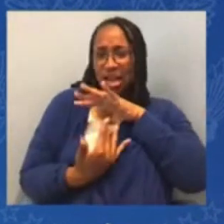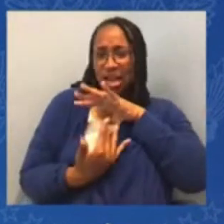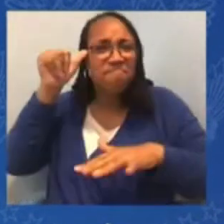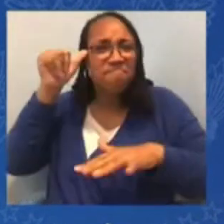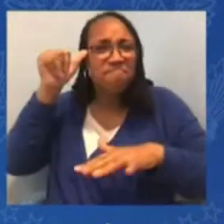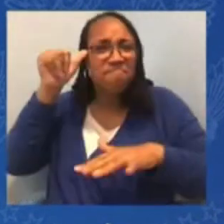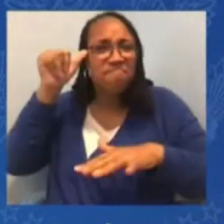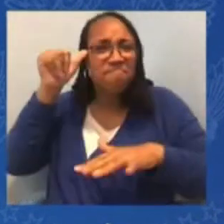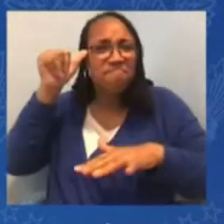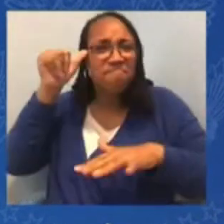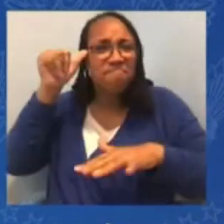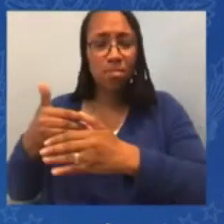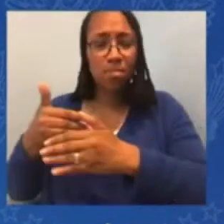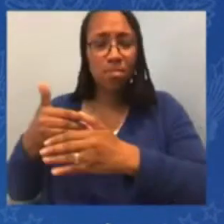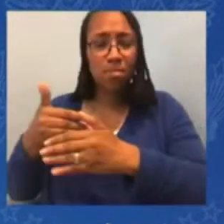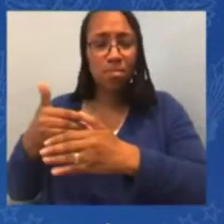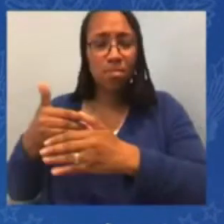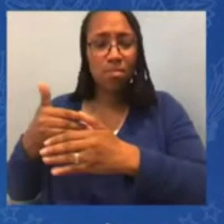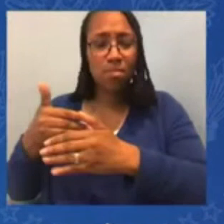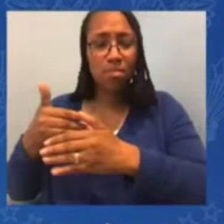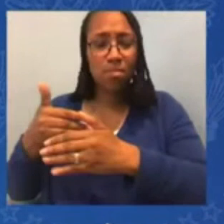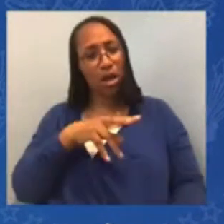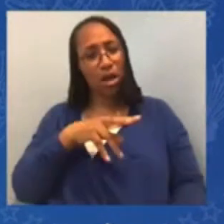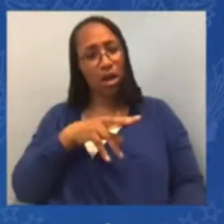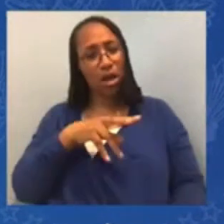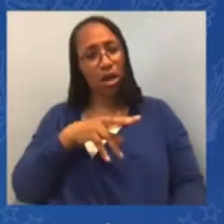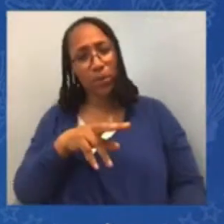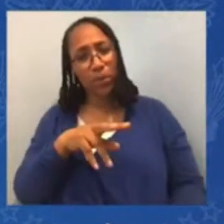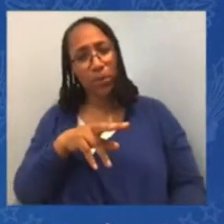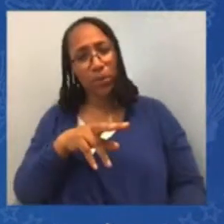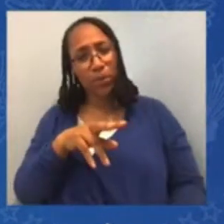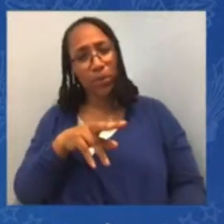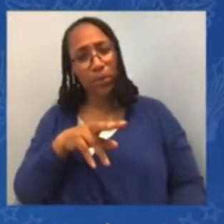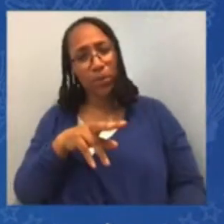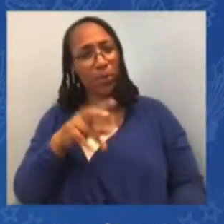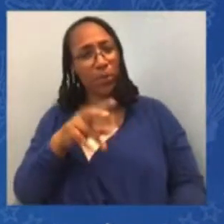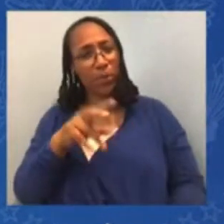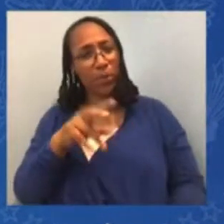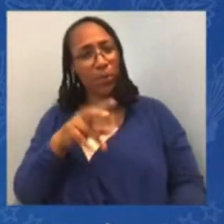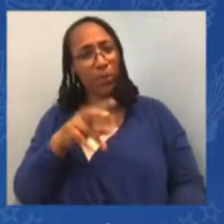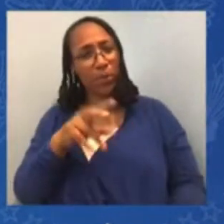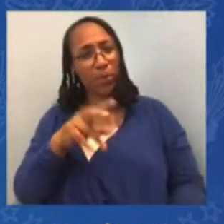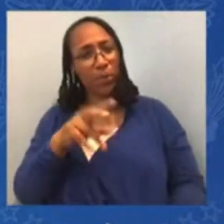most involved, least selfish, and most consequential generation